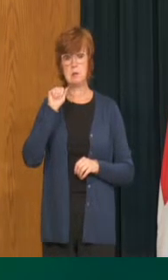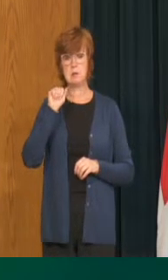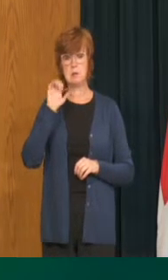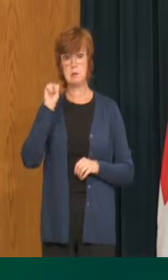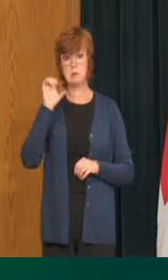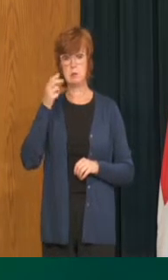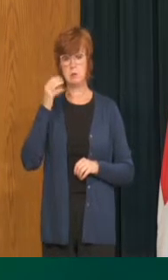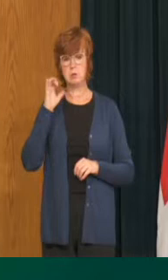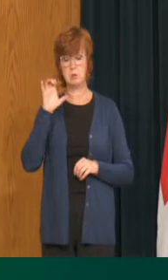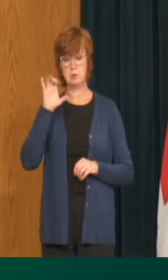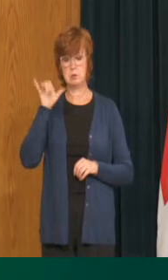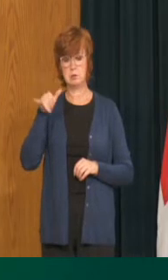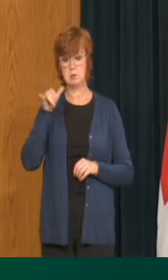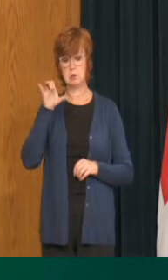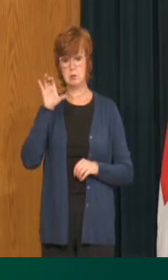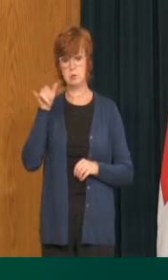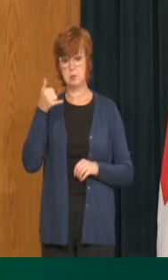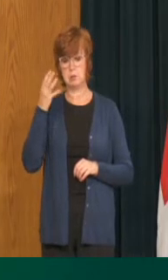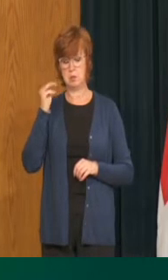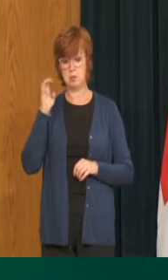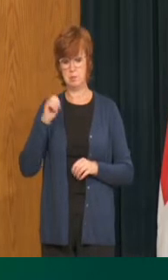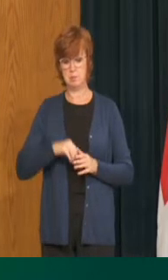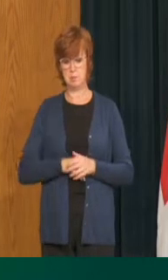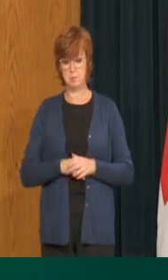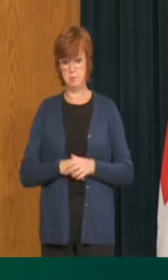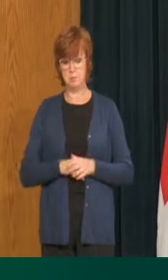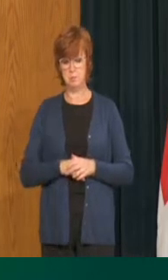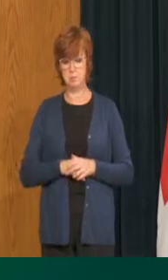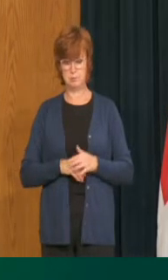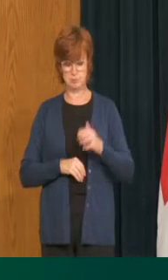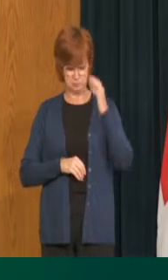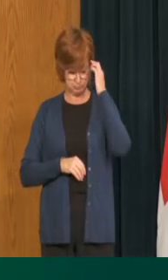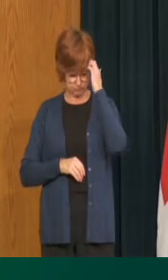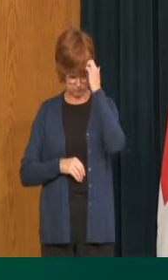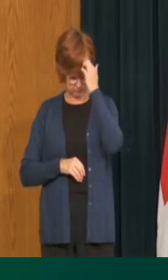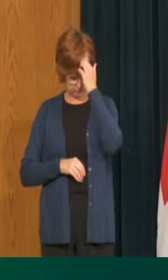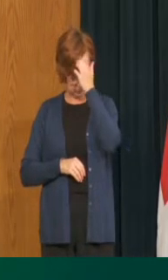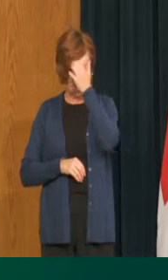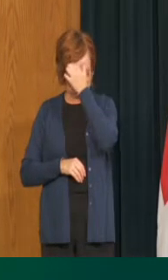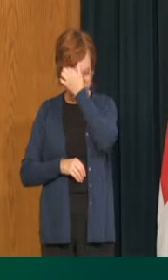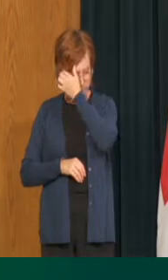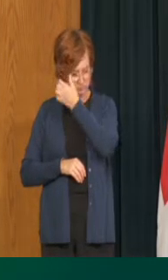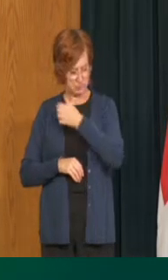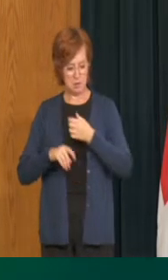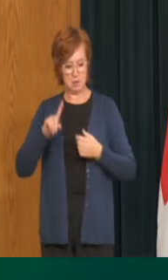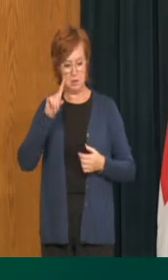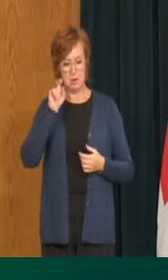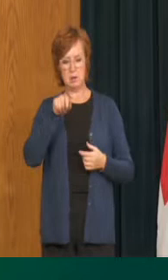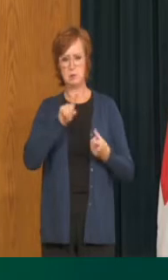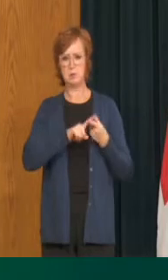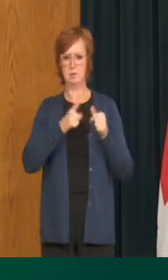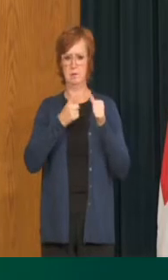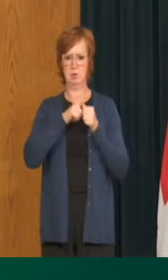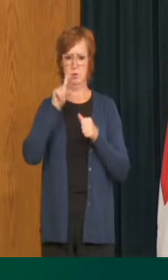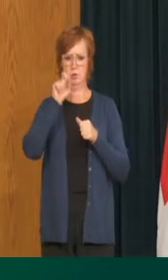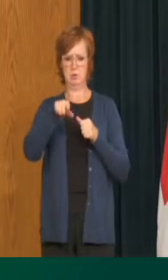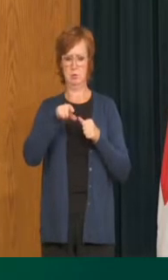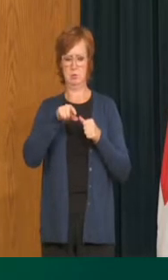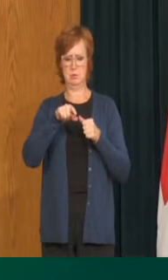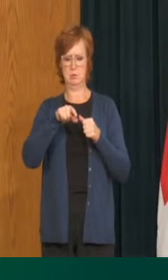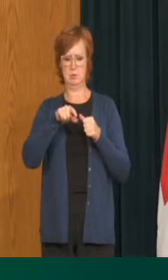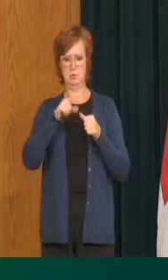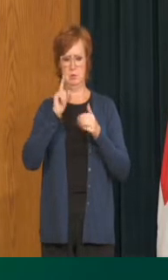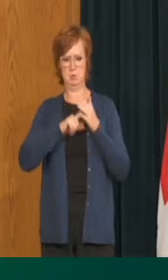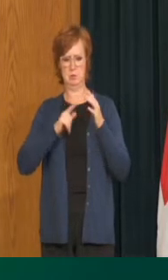CJME. Hi. My first question is regarding the active cases in Regina. The release today said there are no